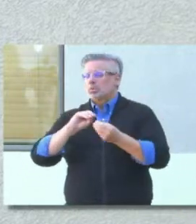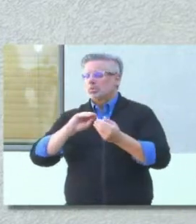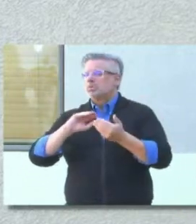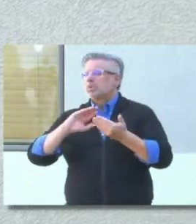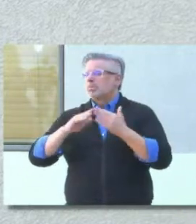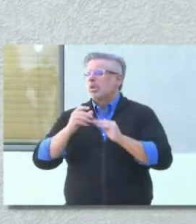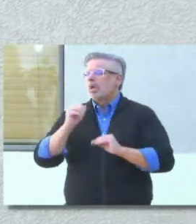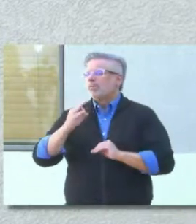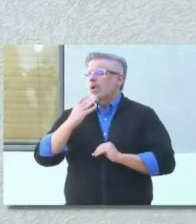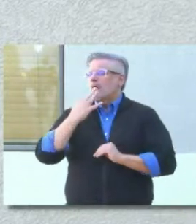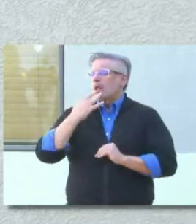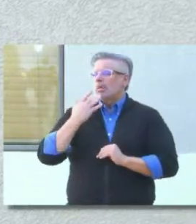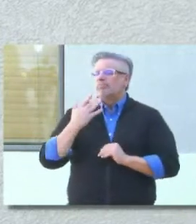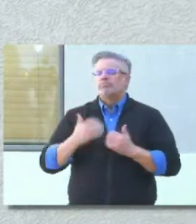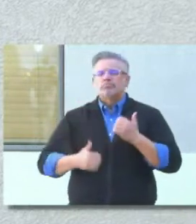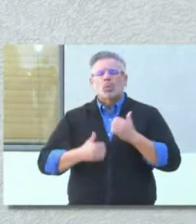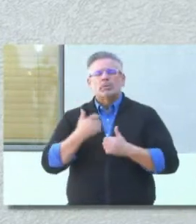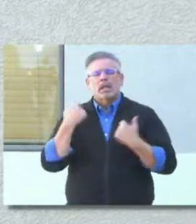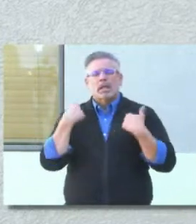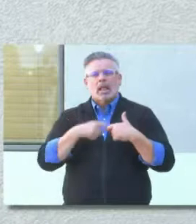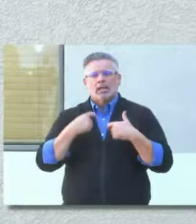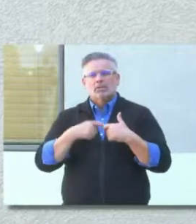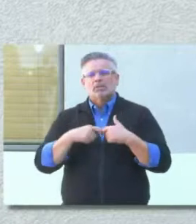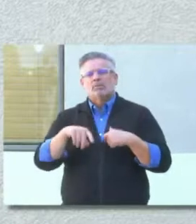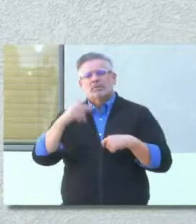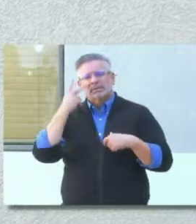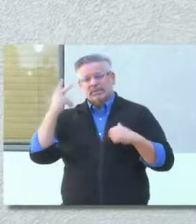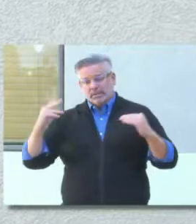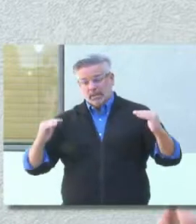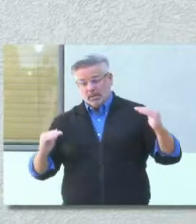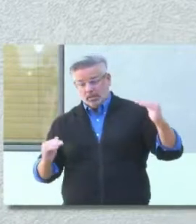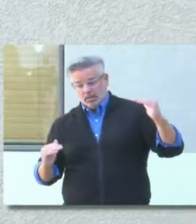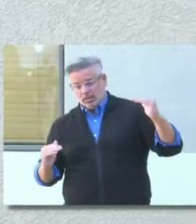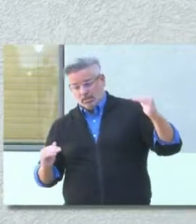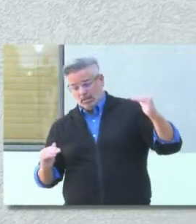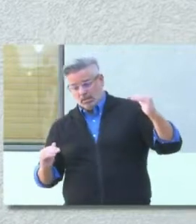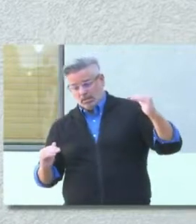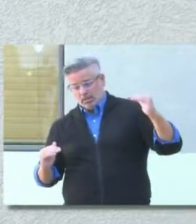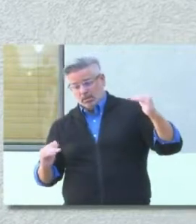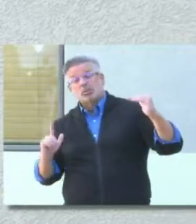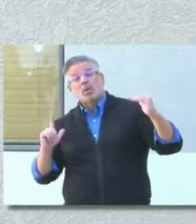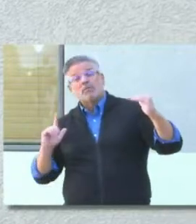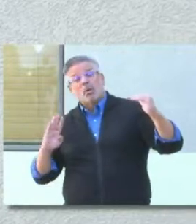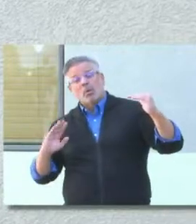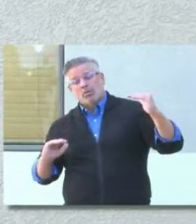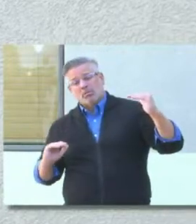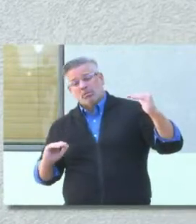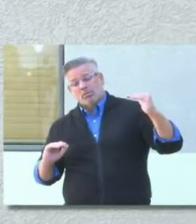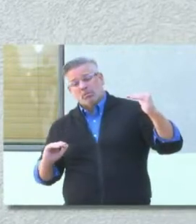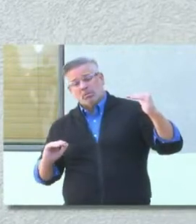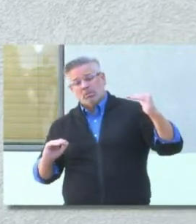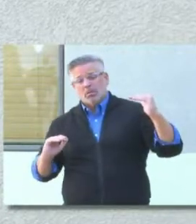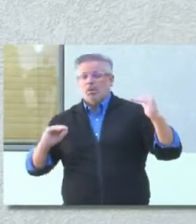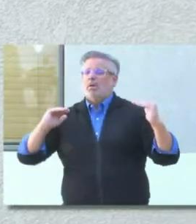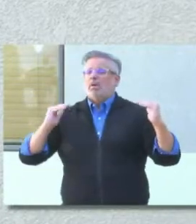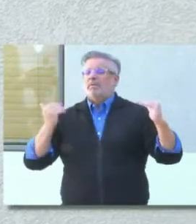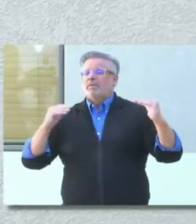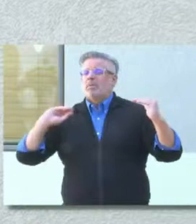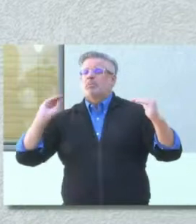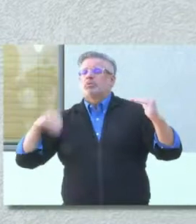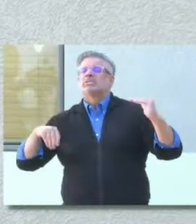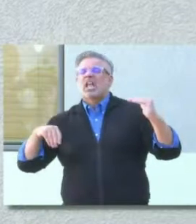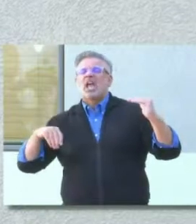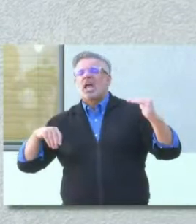color, largely Latino communities. We have seen that gap shift from about 24% down to roughly 15%, so we are